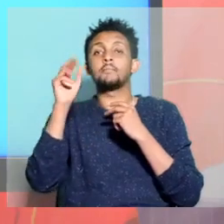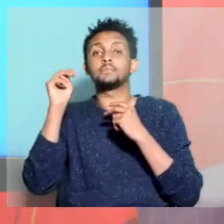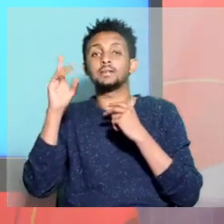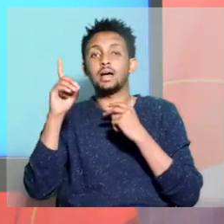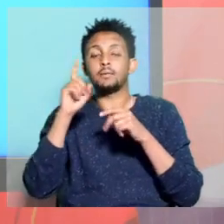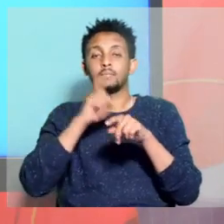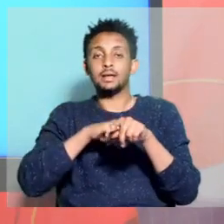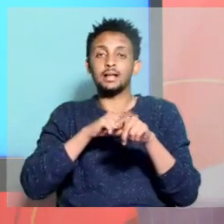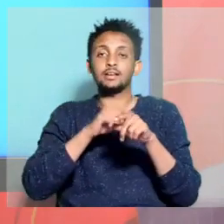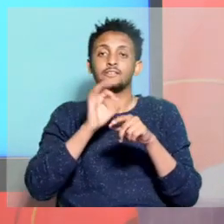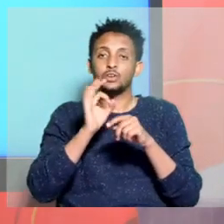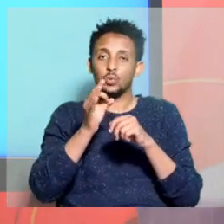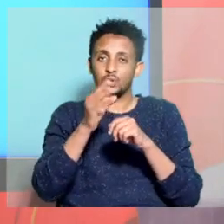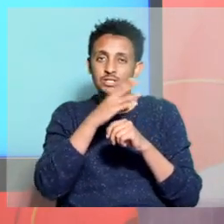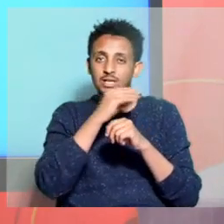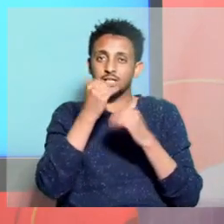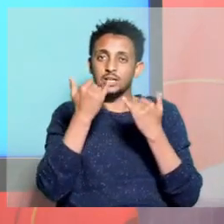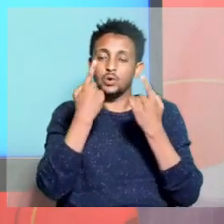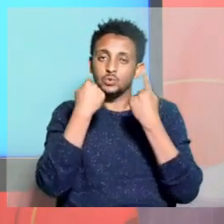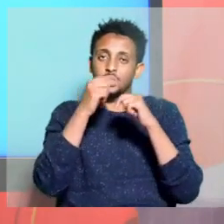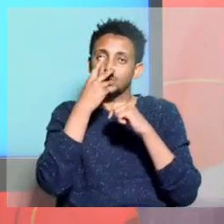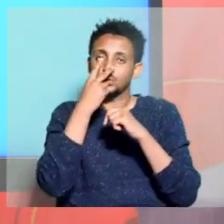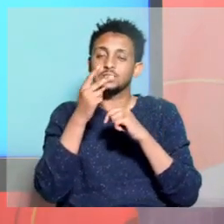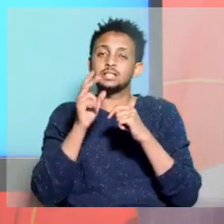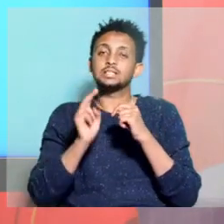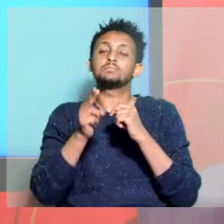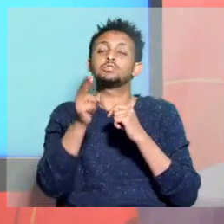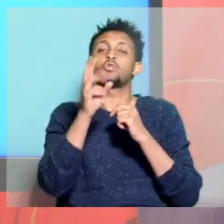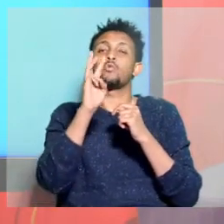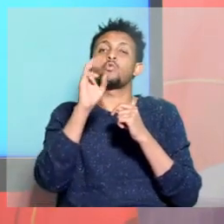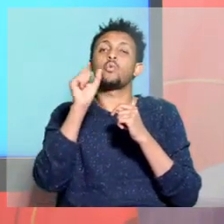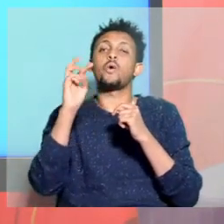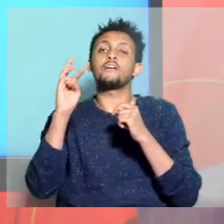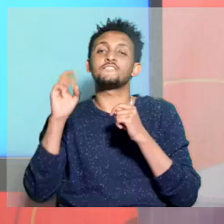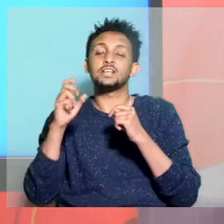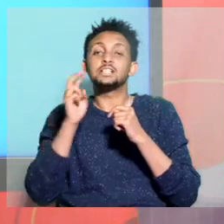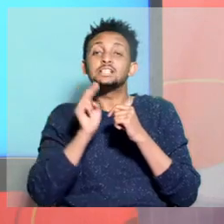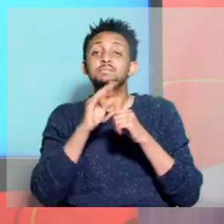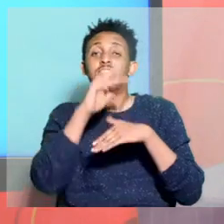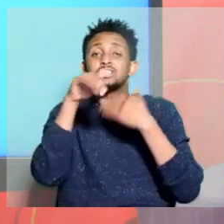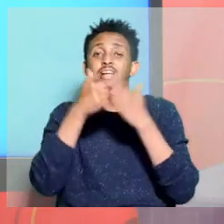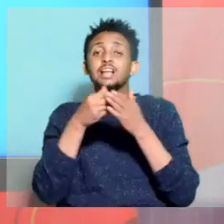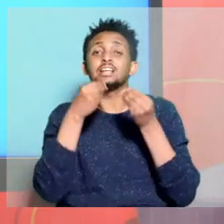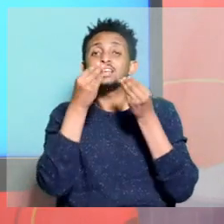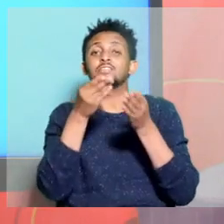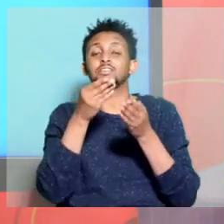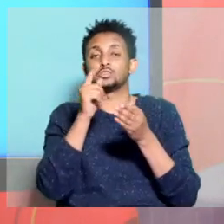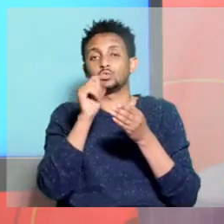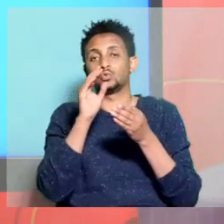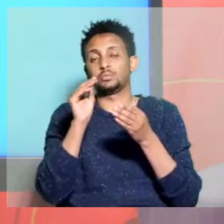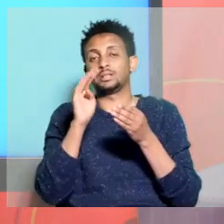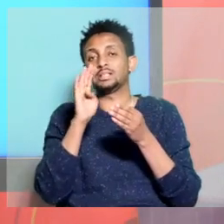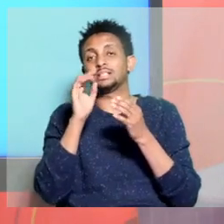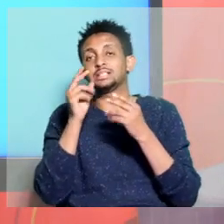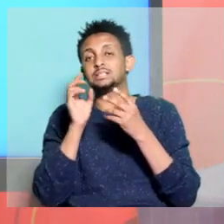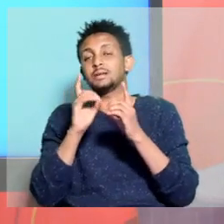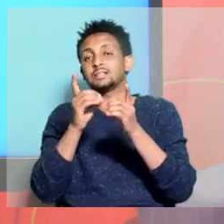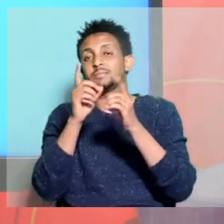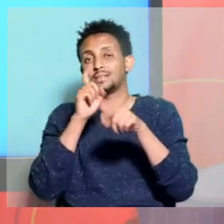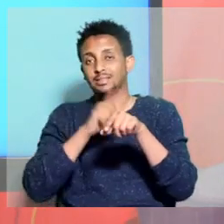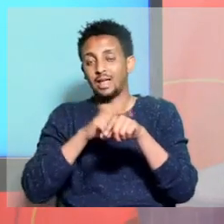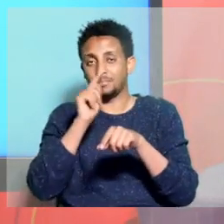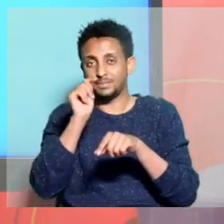period t, frequency, and now let's try to see about the speed of a wave. Speed is generally given to be displacement over time